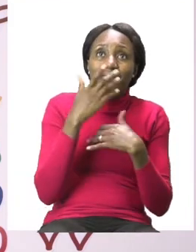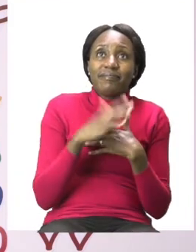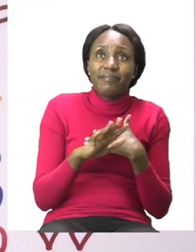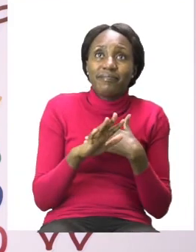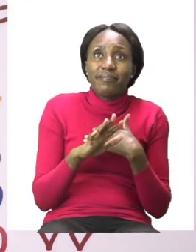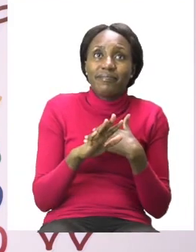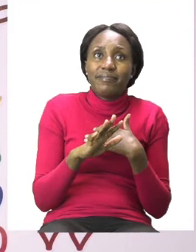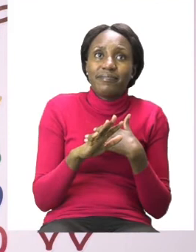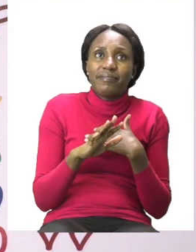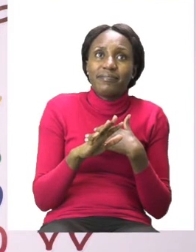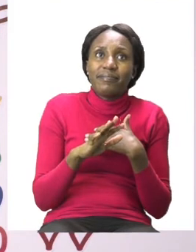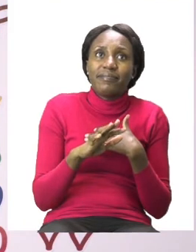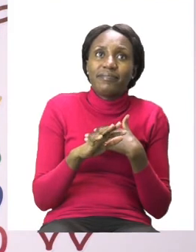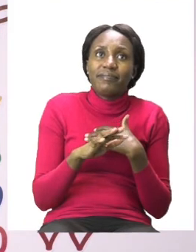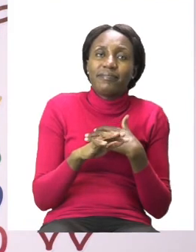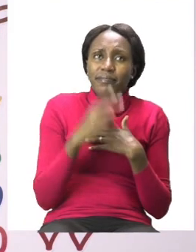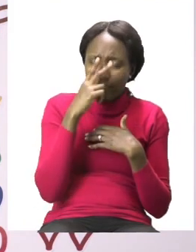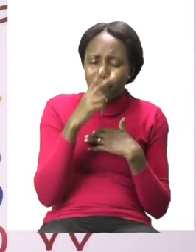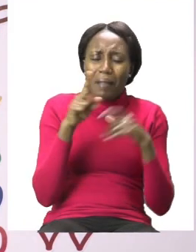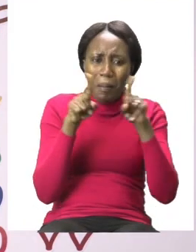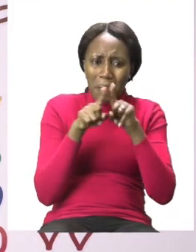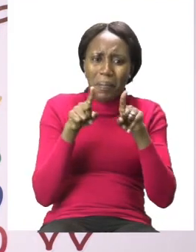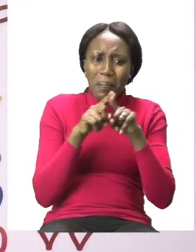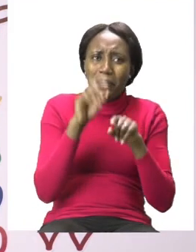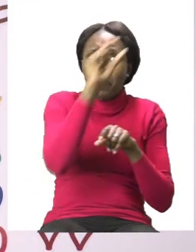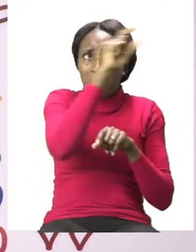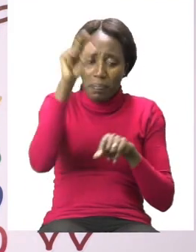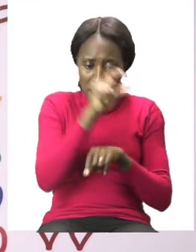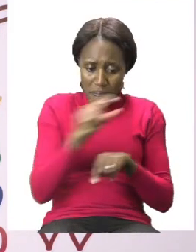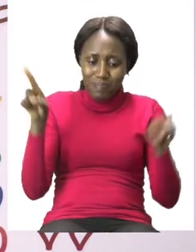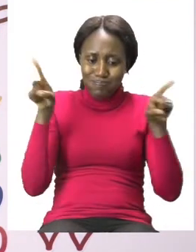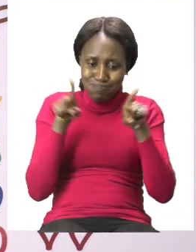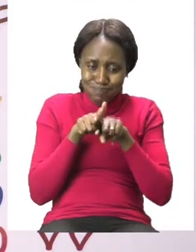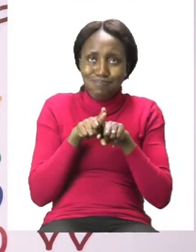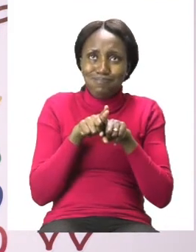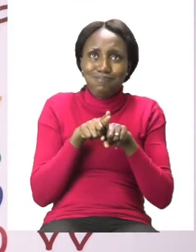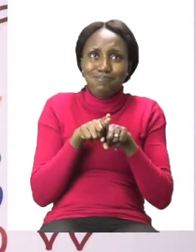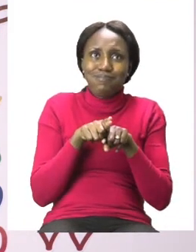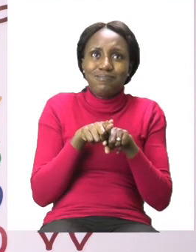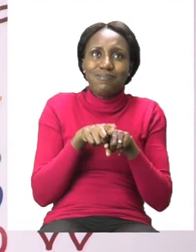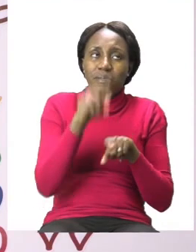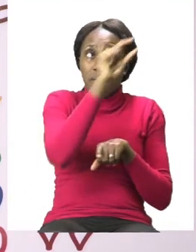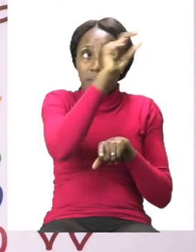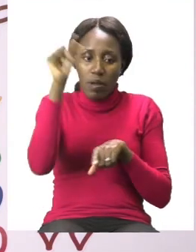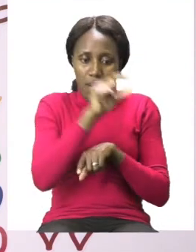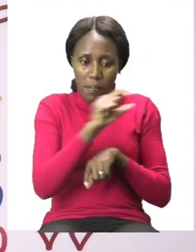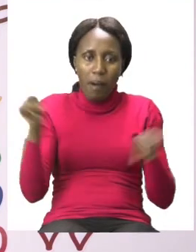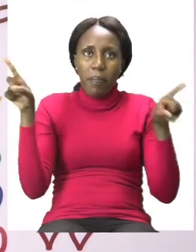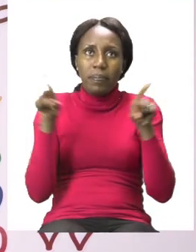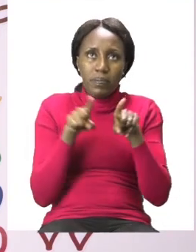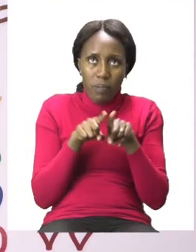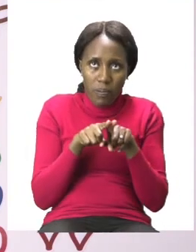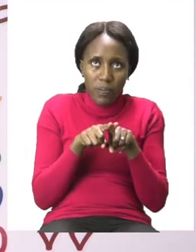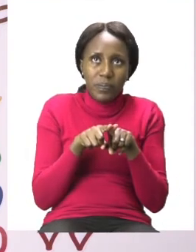pattern check that it looks exactly the same as the one you have been given like ours. And I'm sure that if you